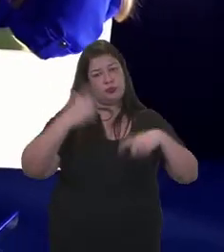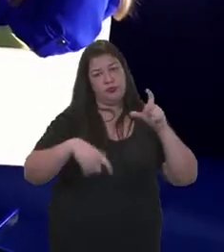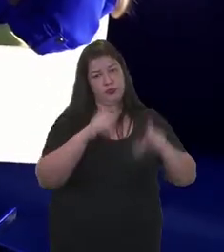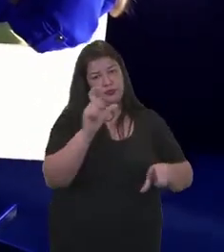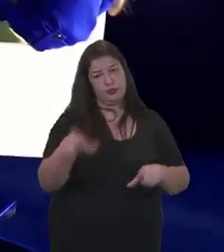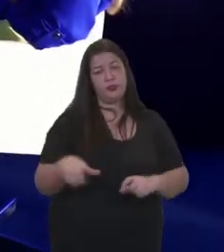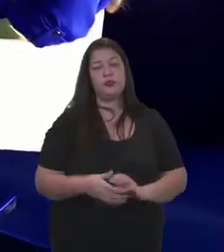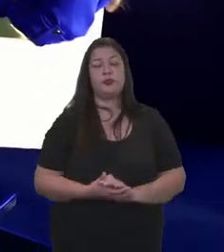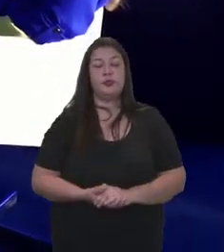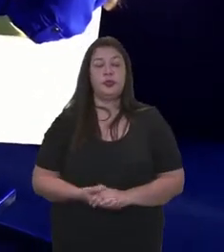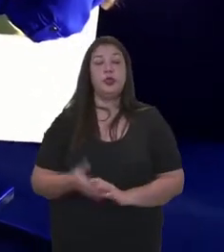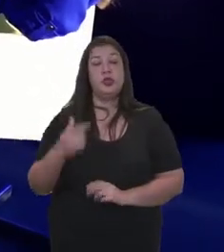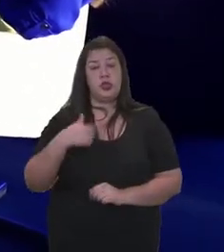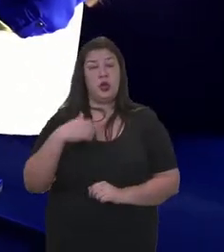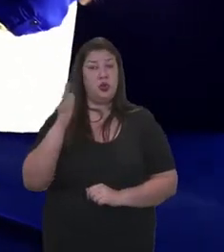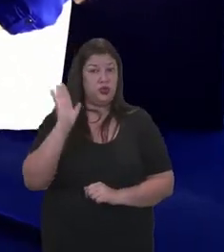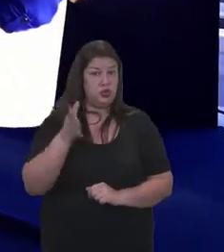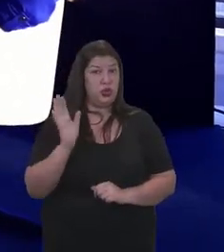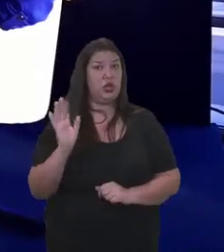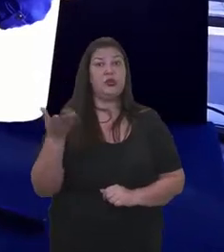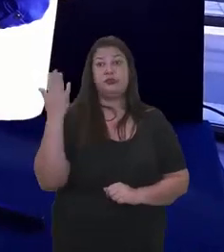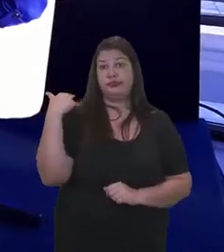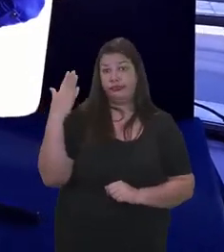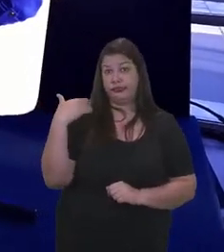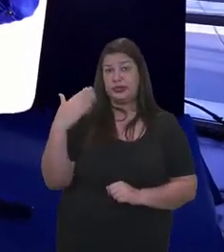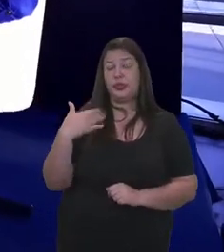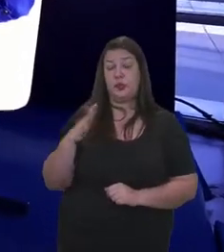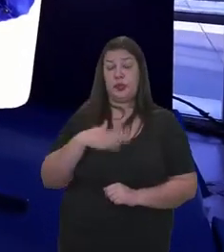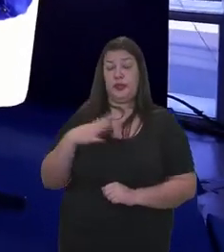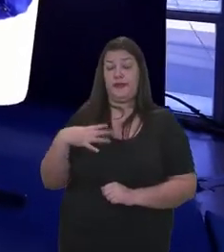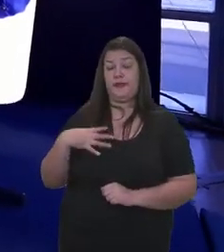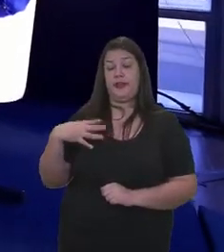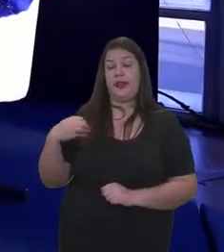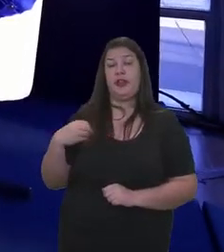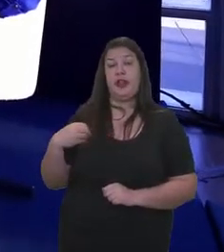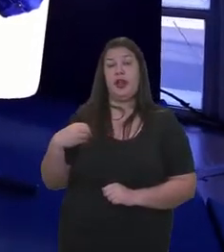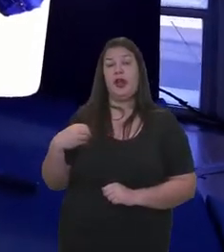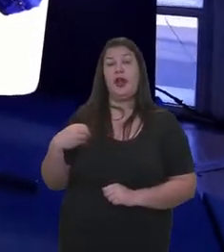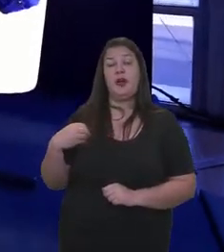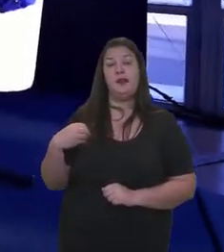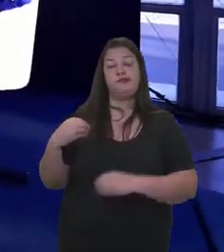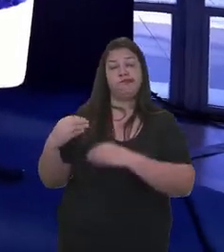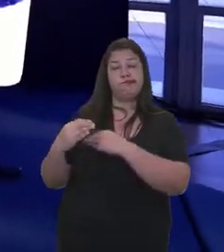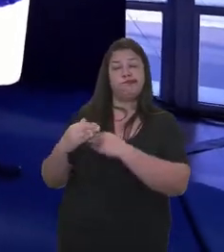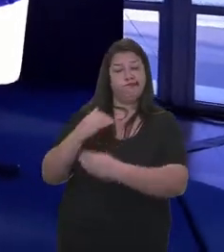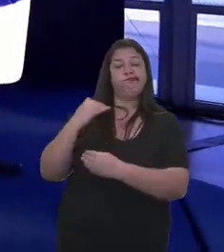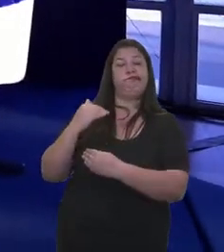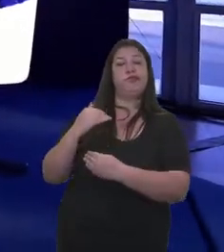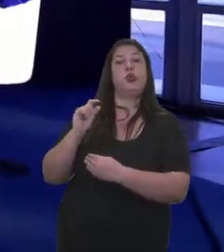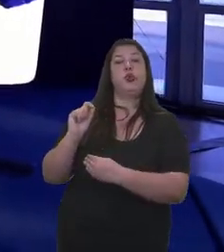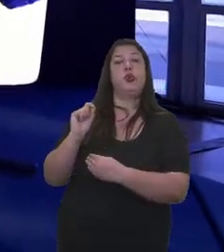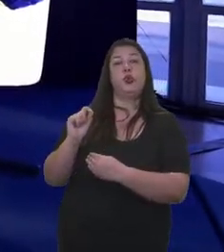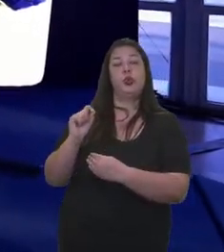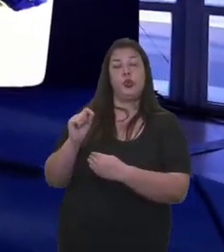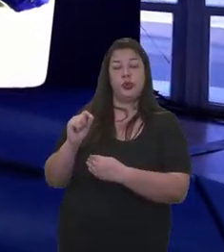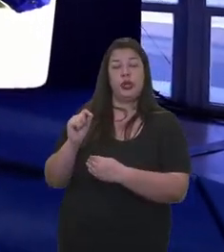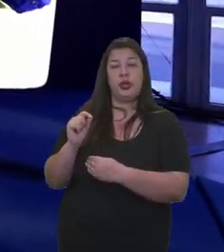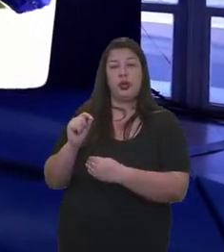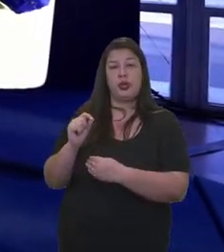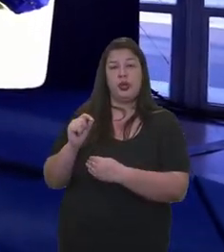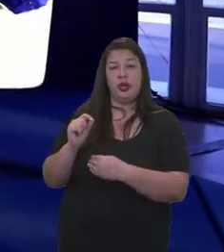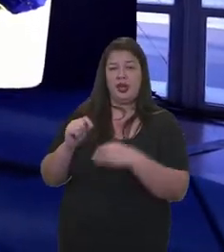transformation starts with the individual. I went through this when my daughter shaked me.